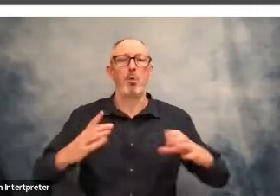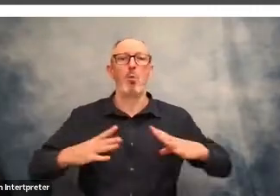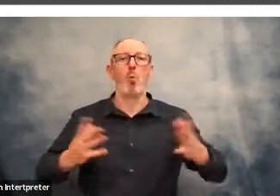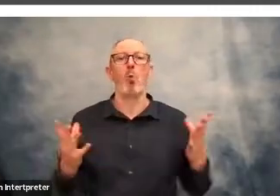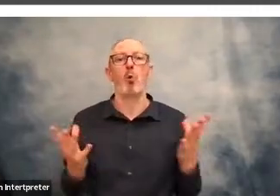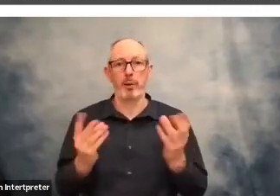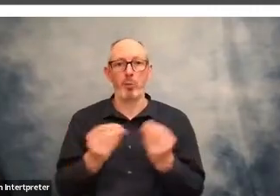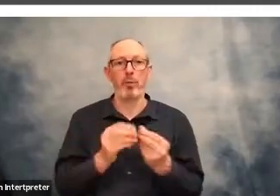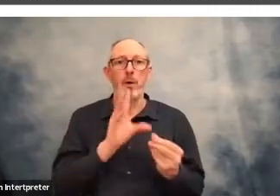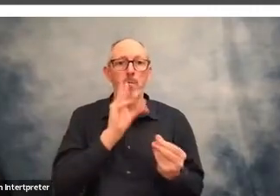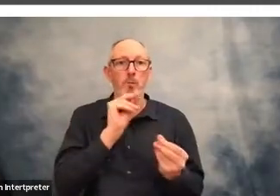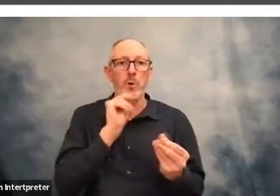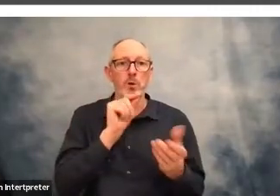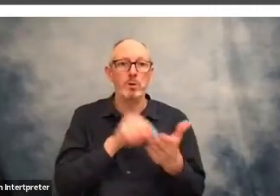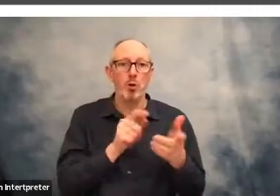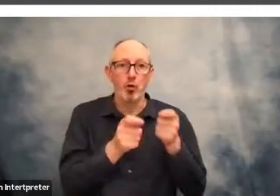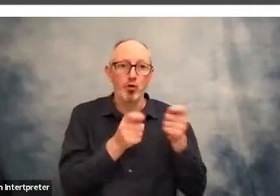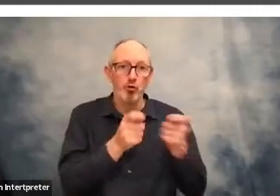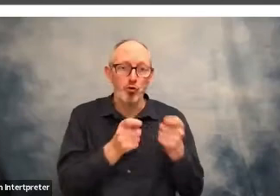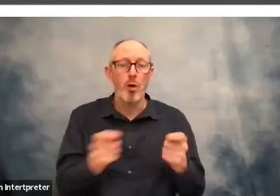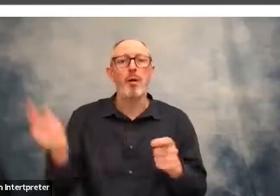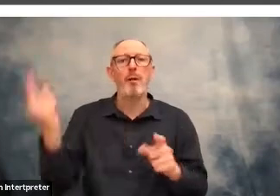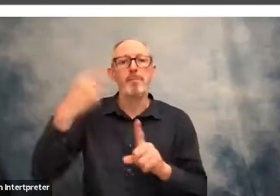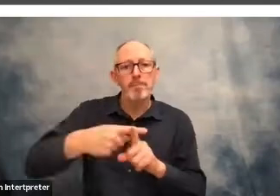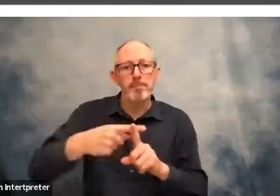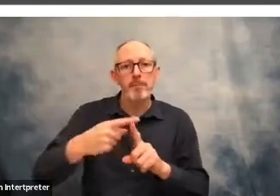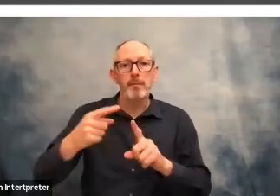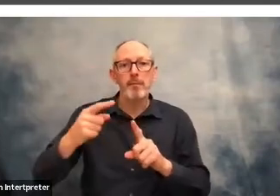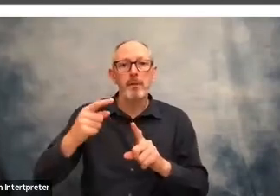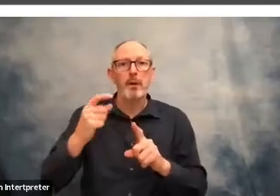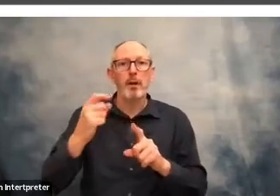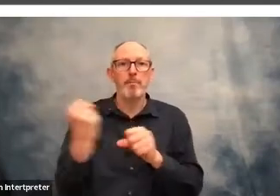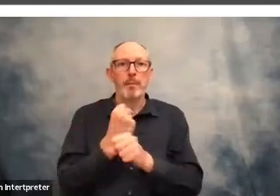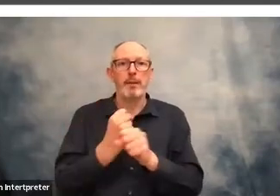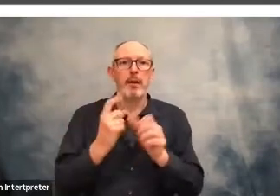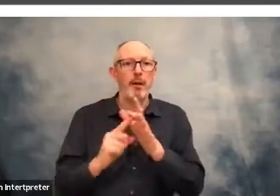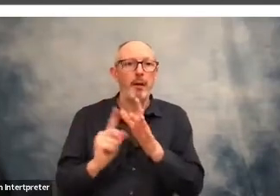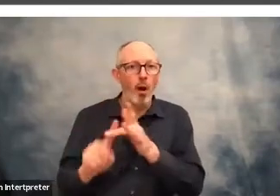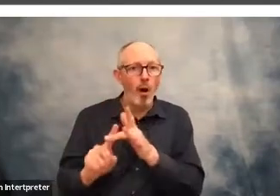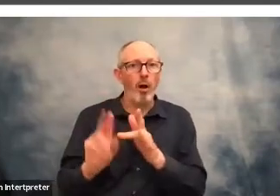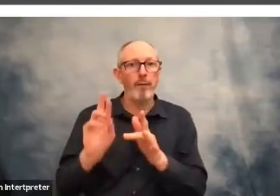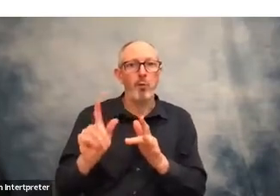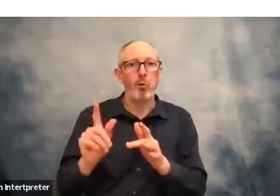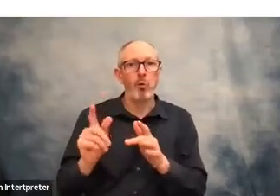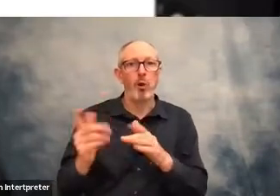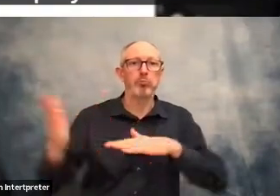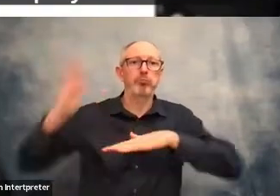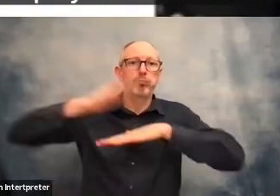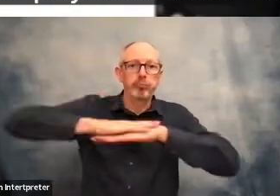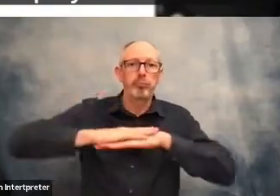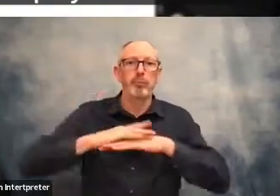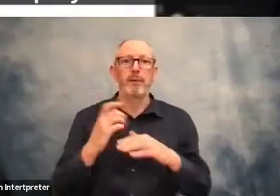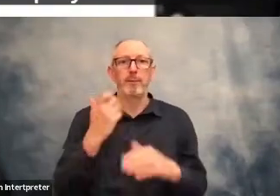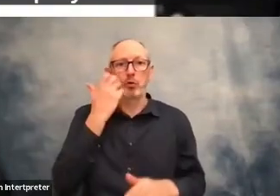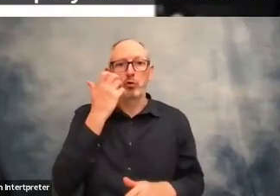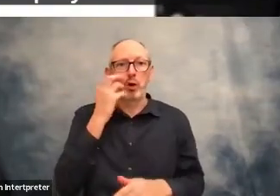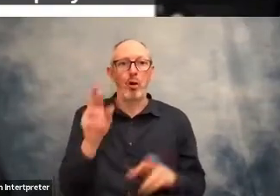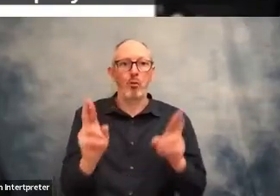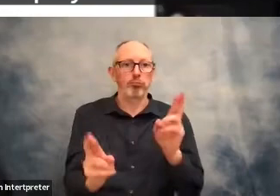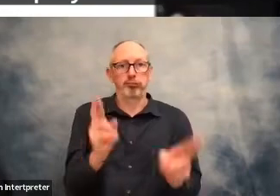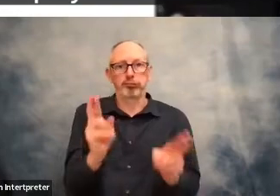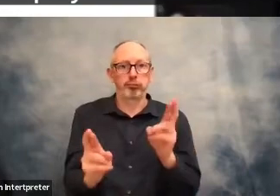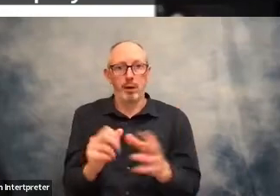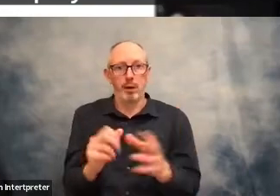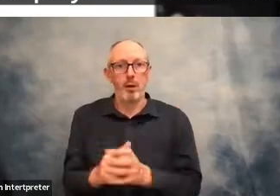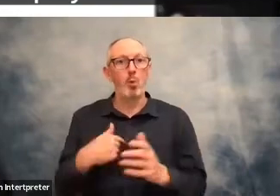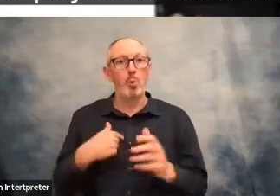but also create the intelligence layer for all future autonomous care robots. We're Sailor Robotics, and we're building the